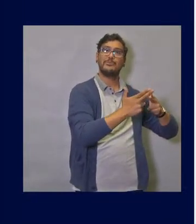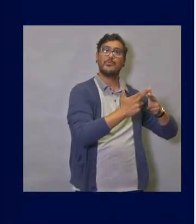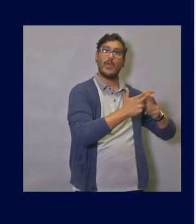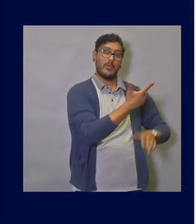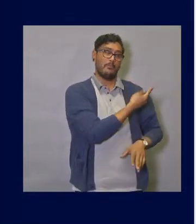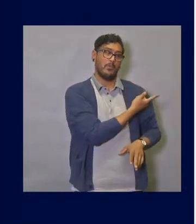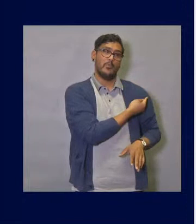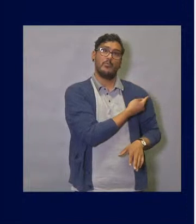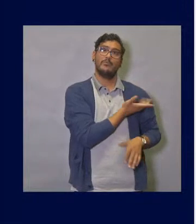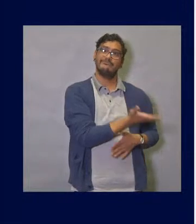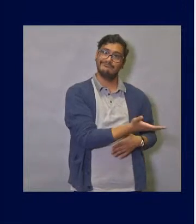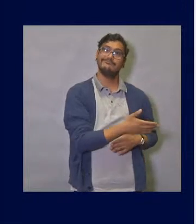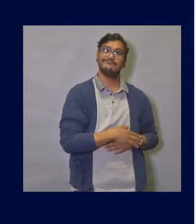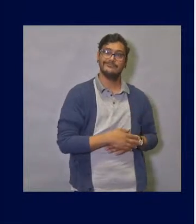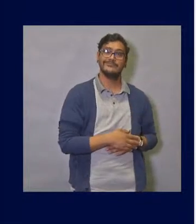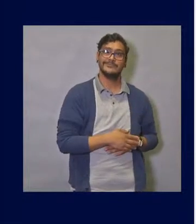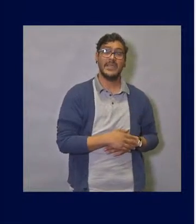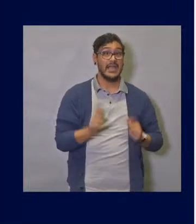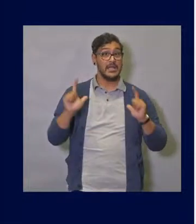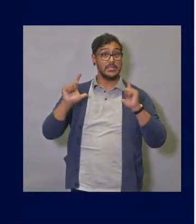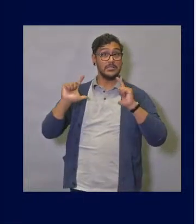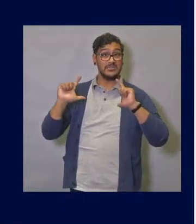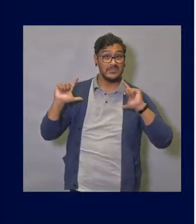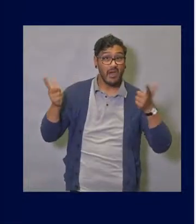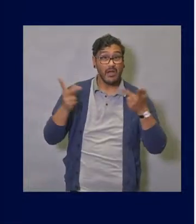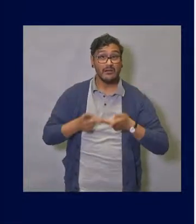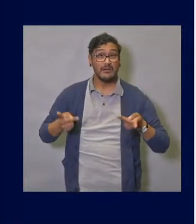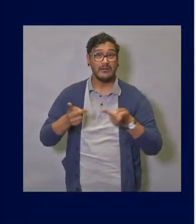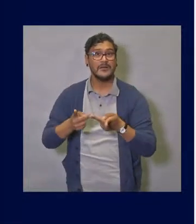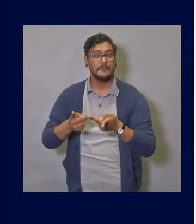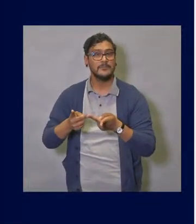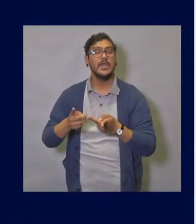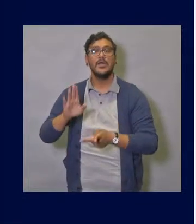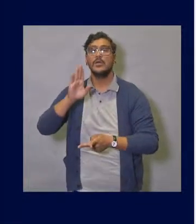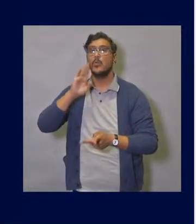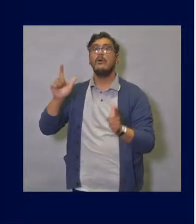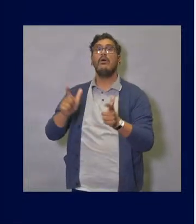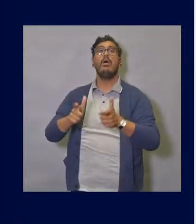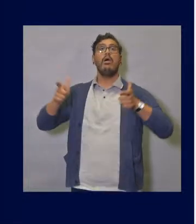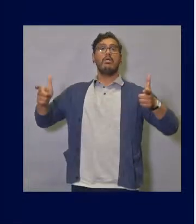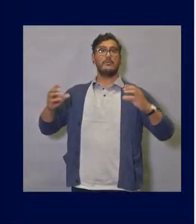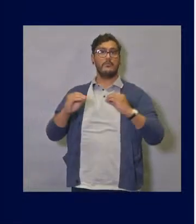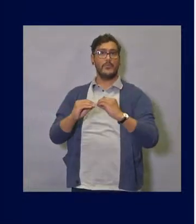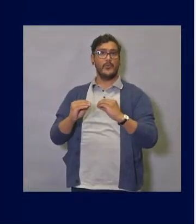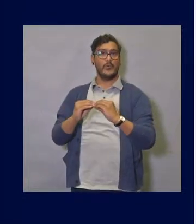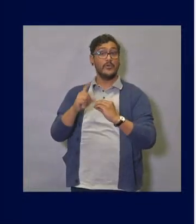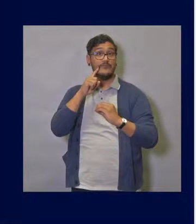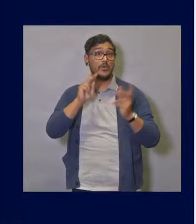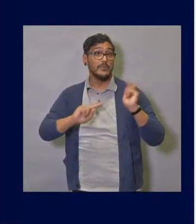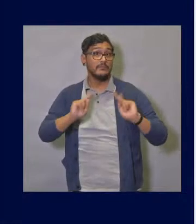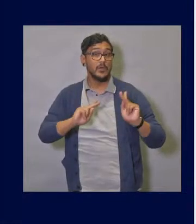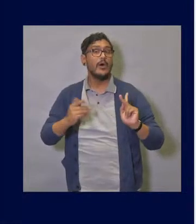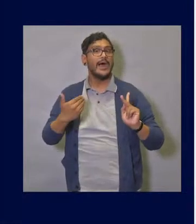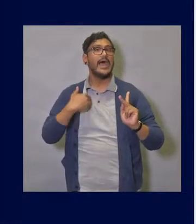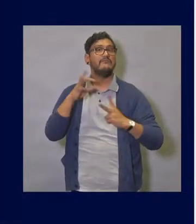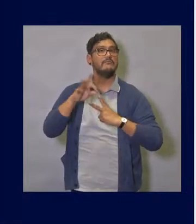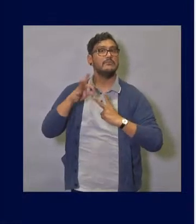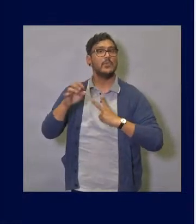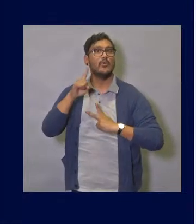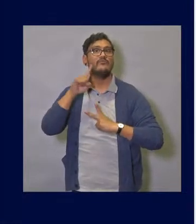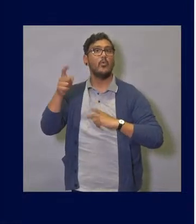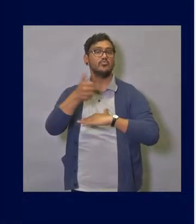capacity sites to allow for people living in hard-hit communities to get appointments and to have options for transportation